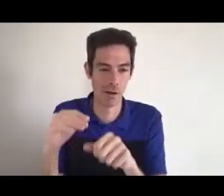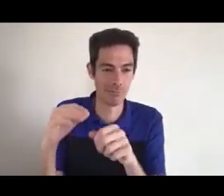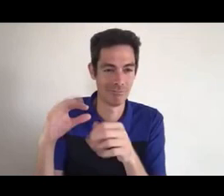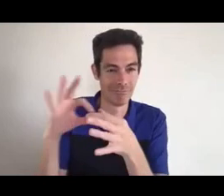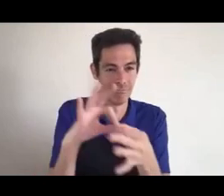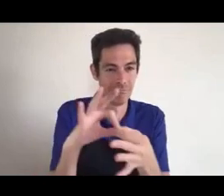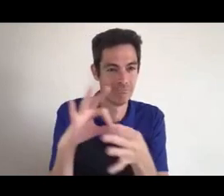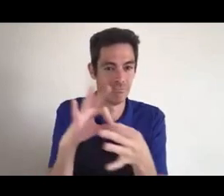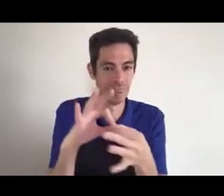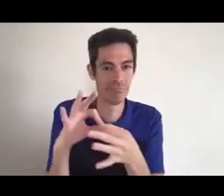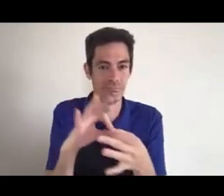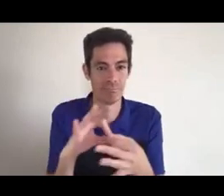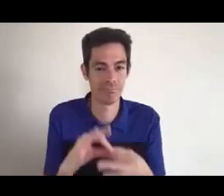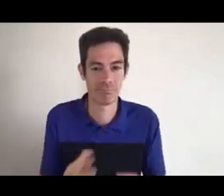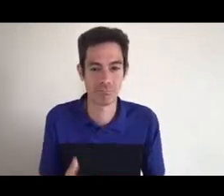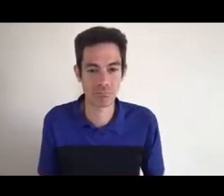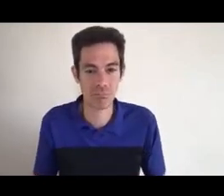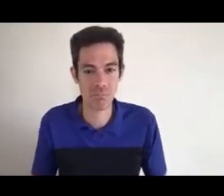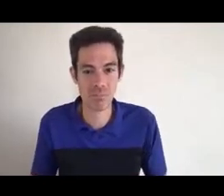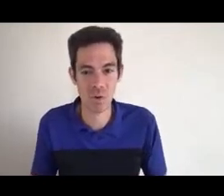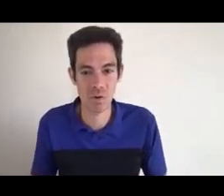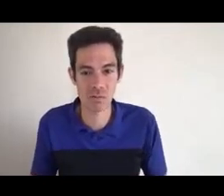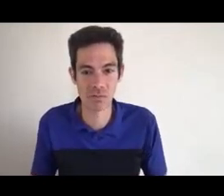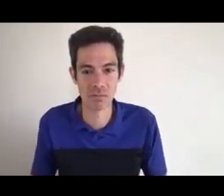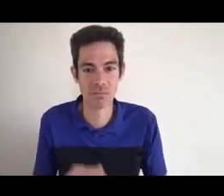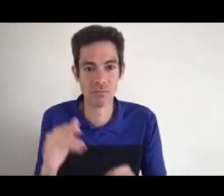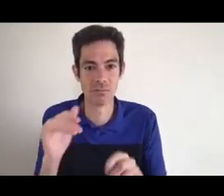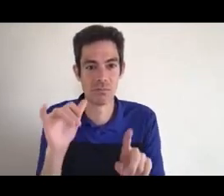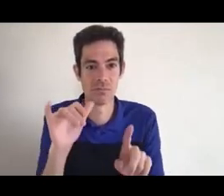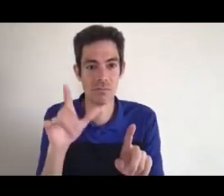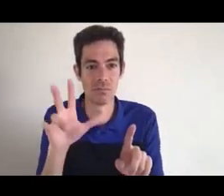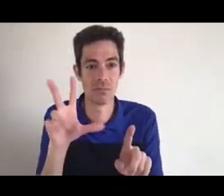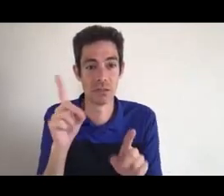3D hand shape, that's really important.